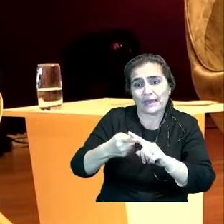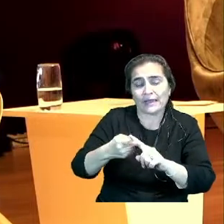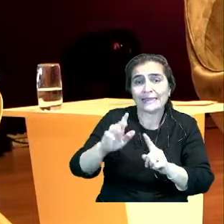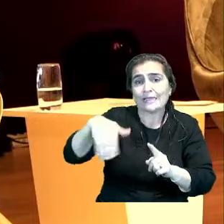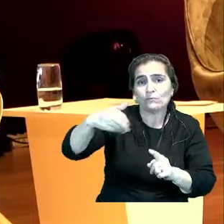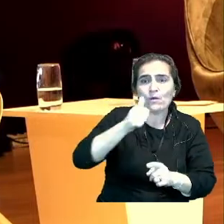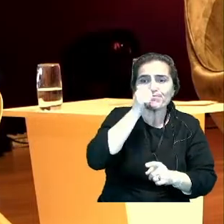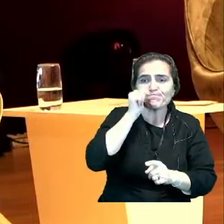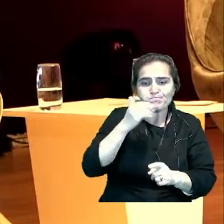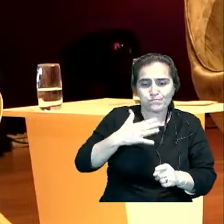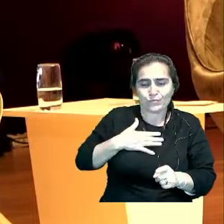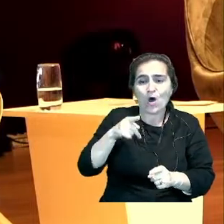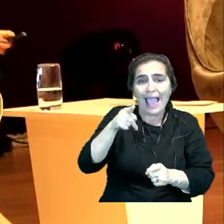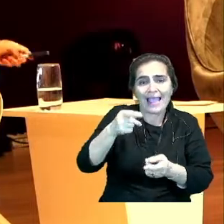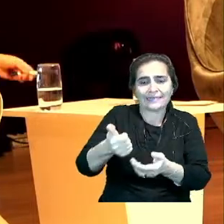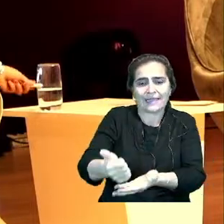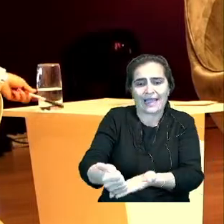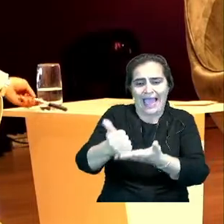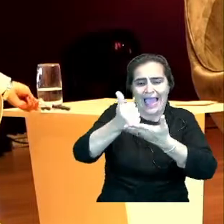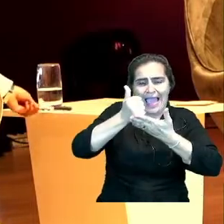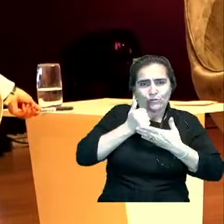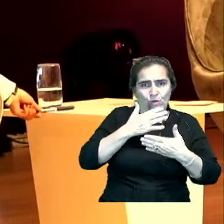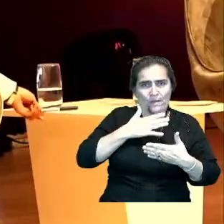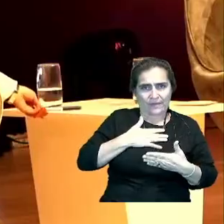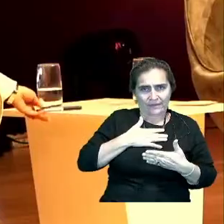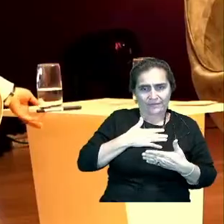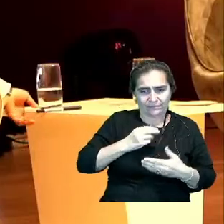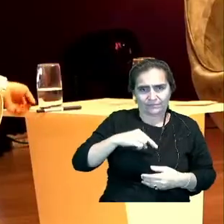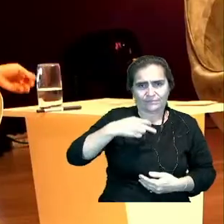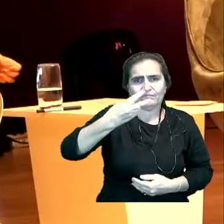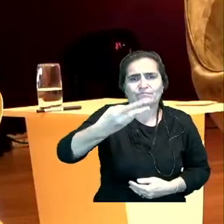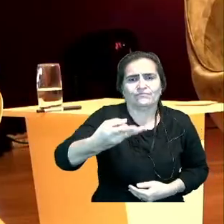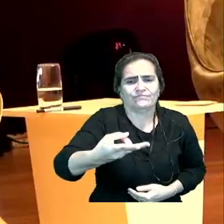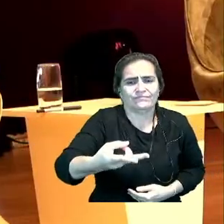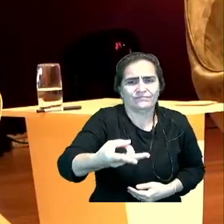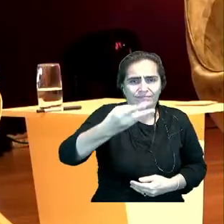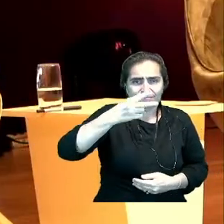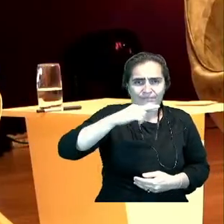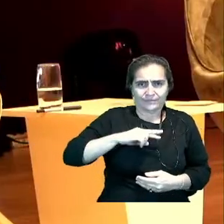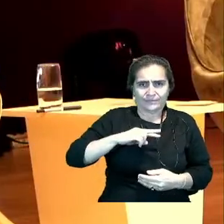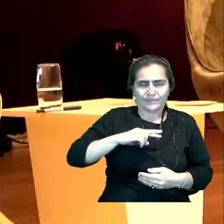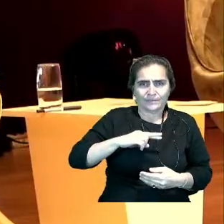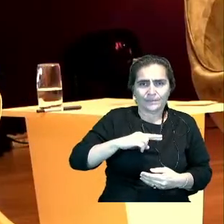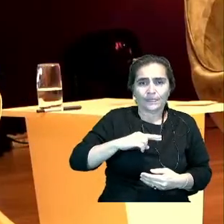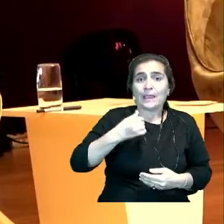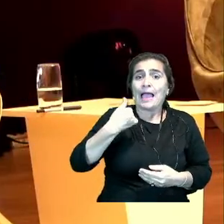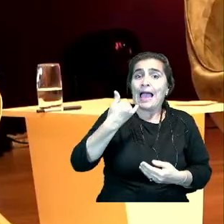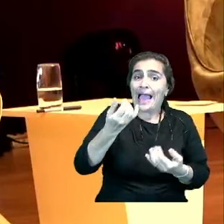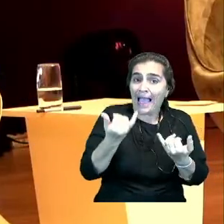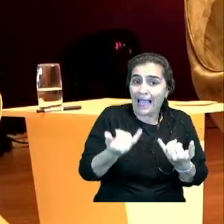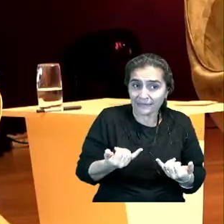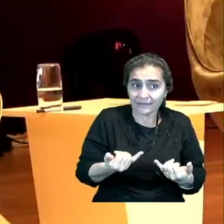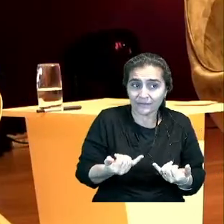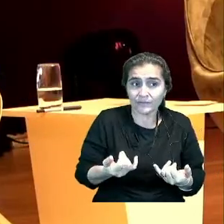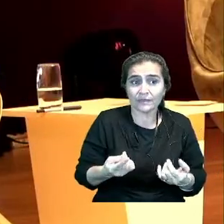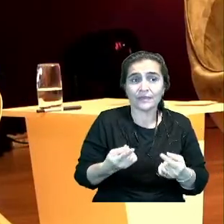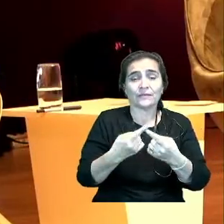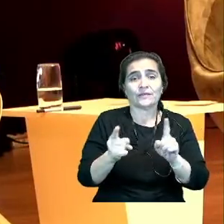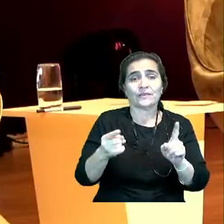it was my turn. That was economy with empathy. Money came in, and it broke down the model. And we have a tragedy,